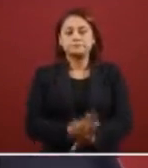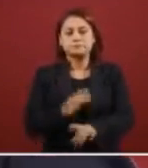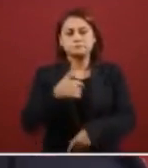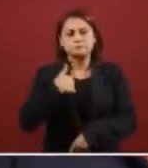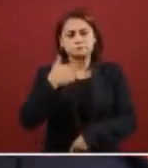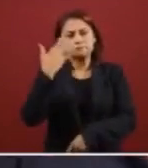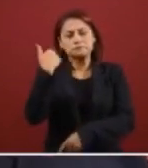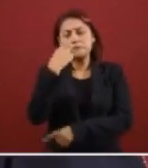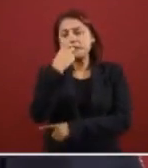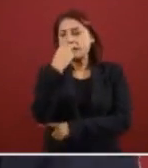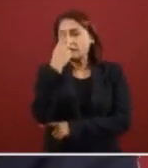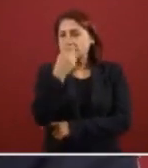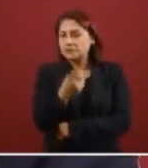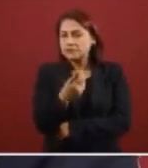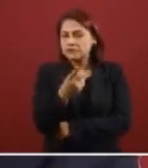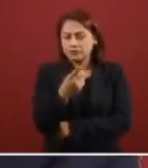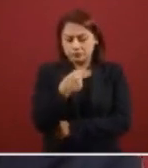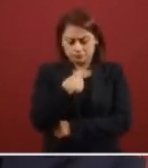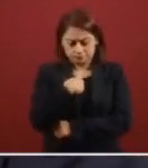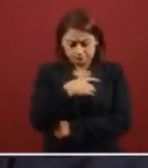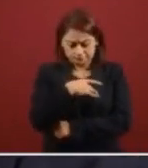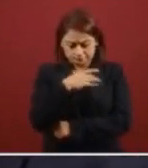thought